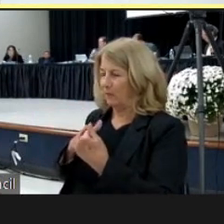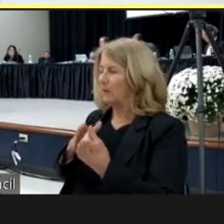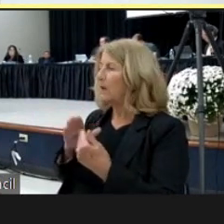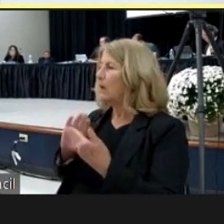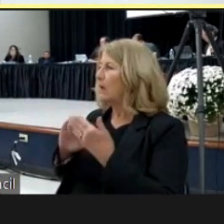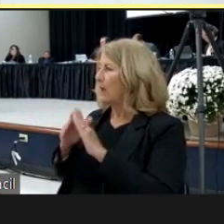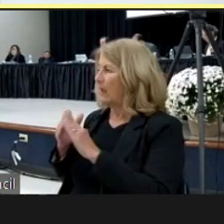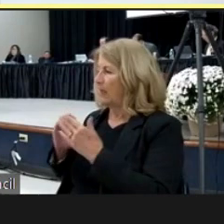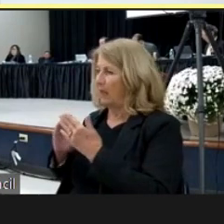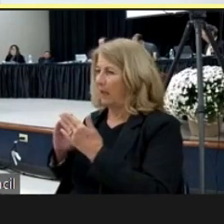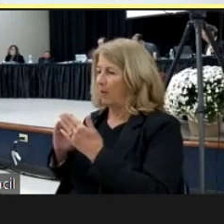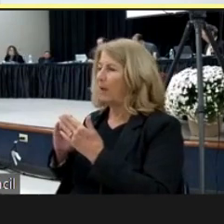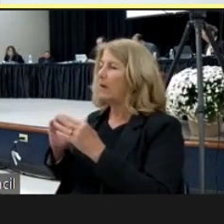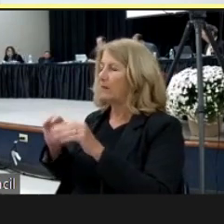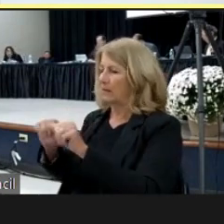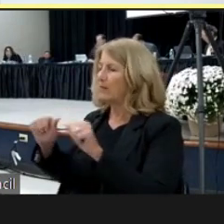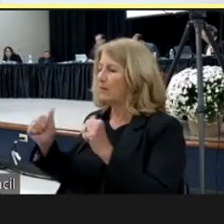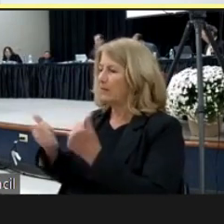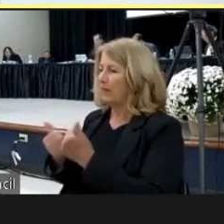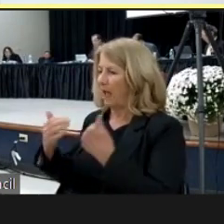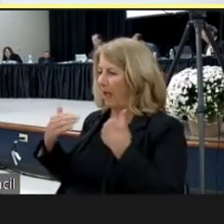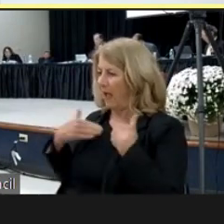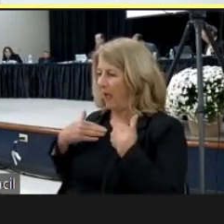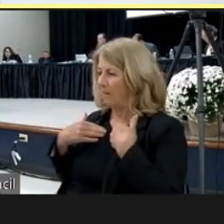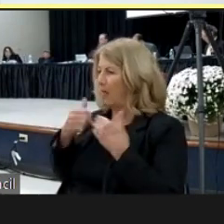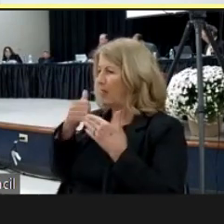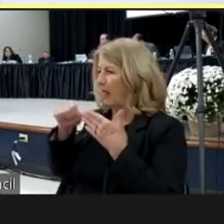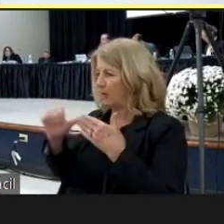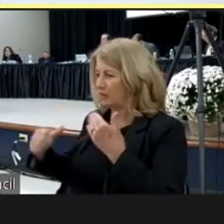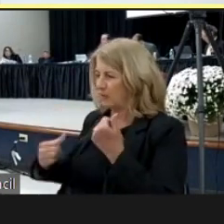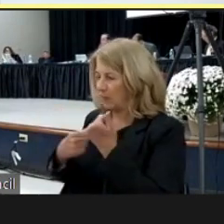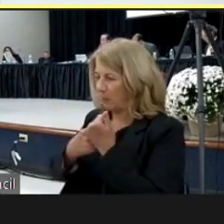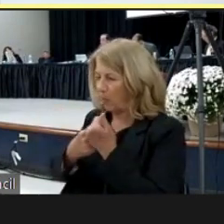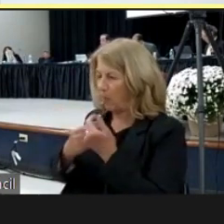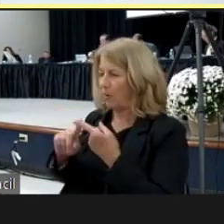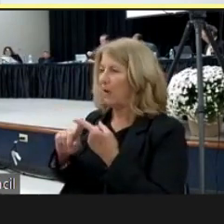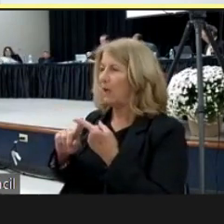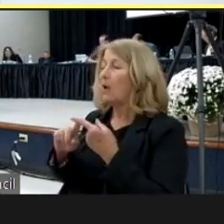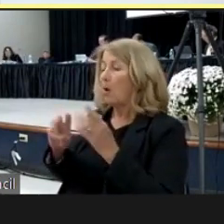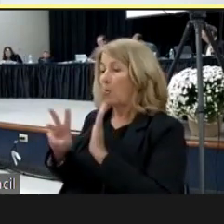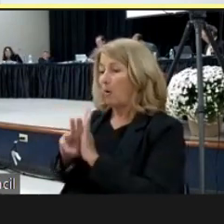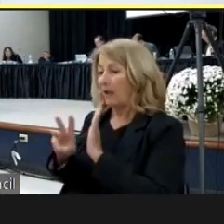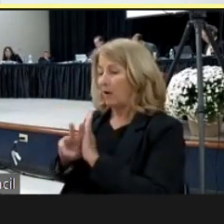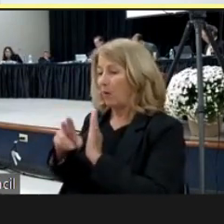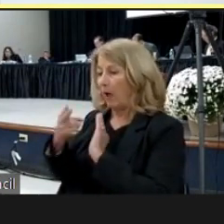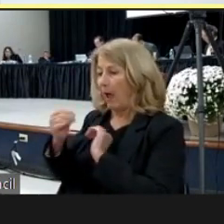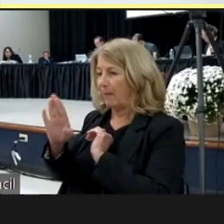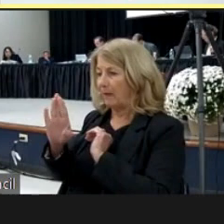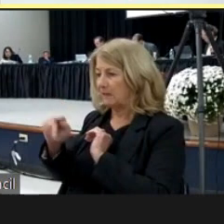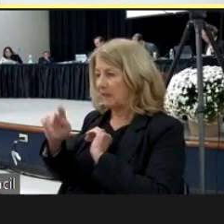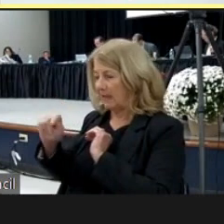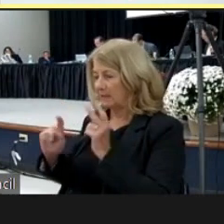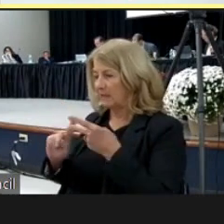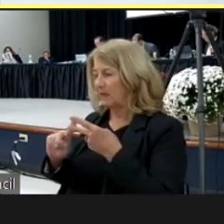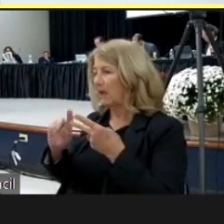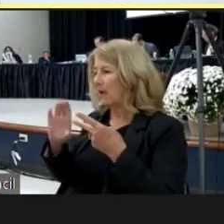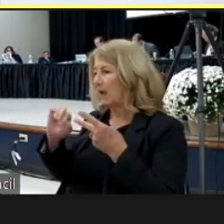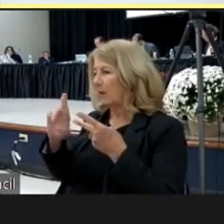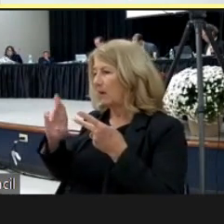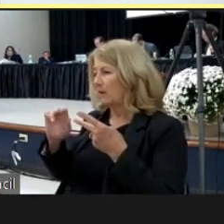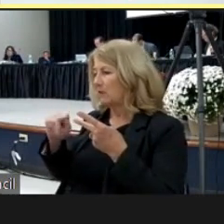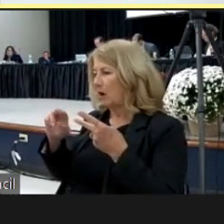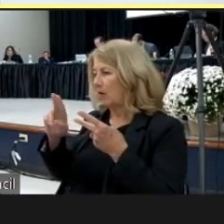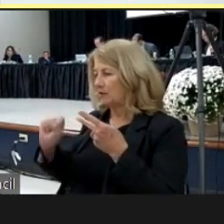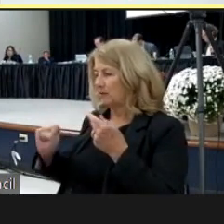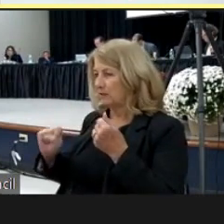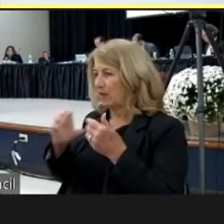of support from some of the surrounding property owners, including Waco Habitat, Axe Church, Caritas, and Balcones Distilling,